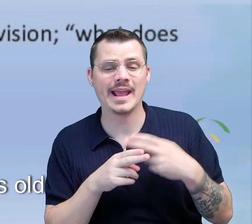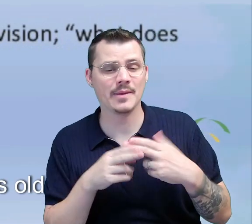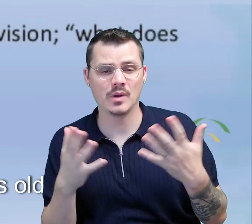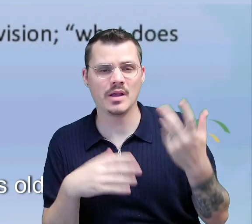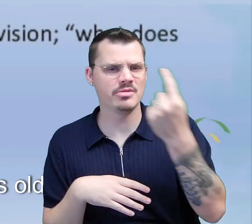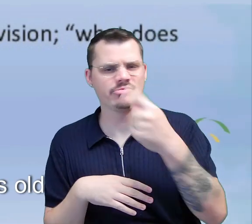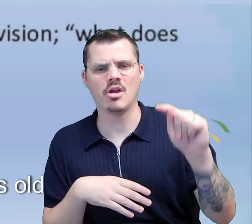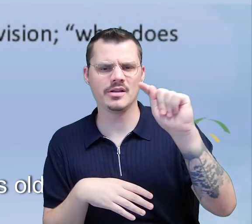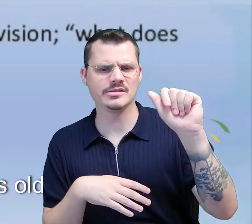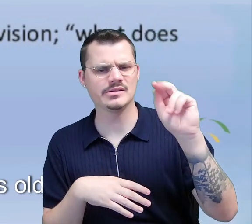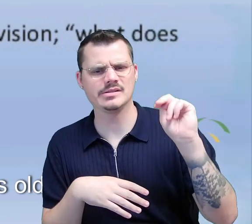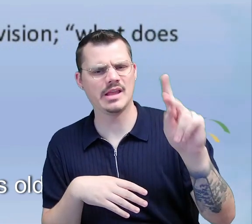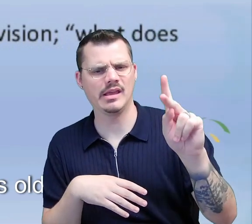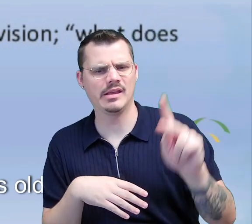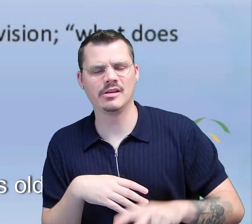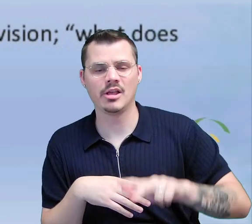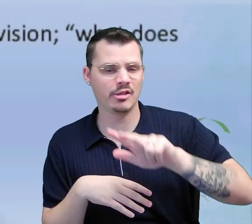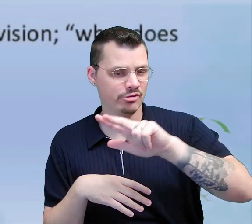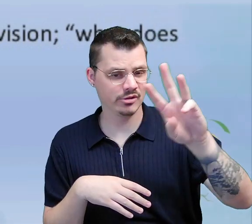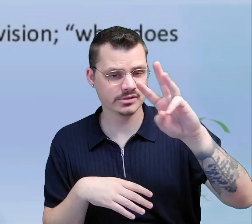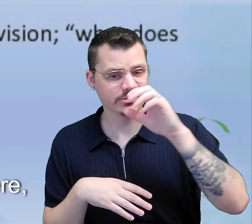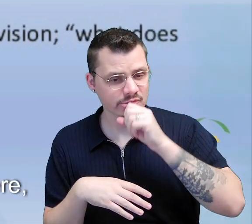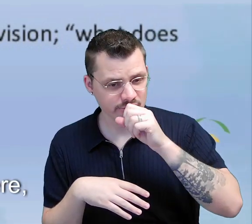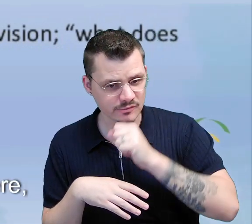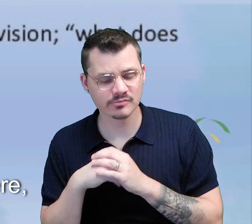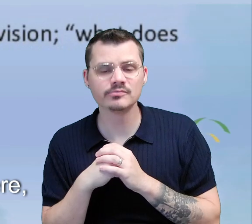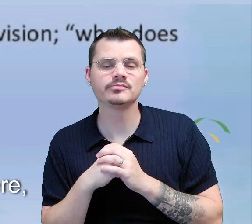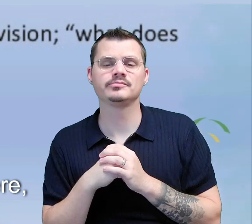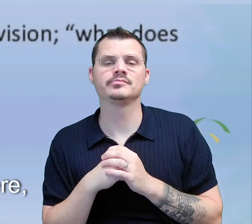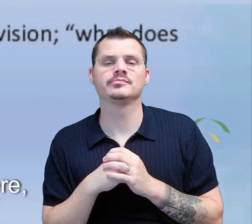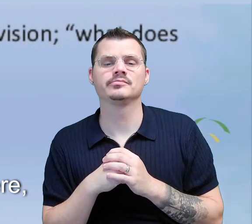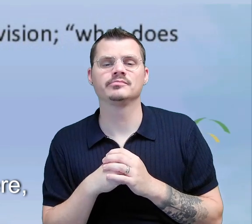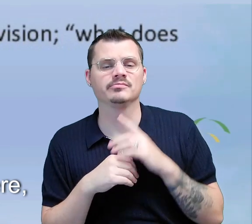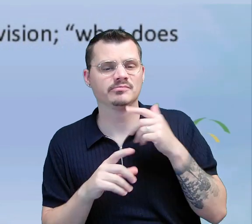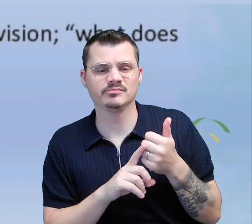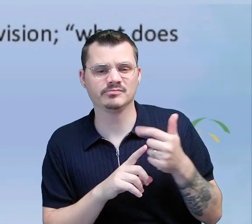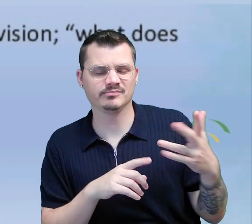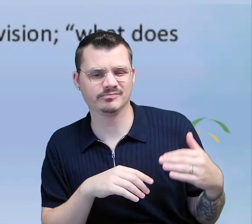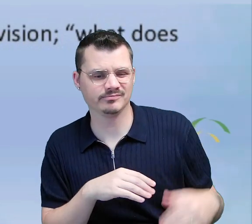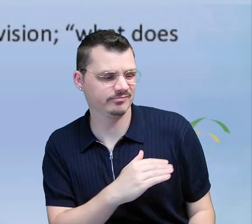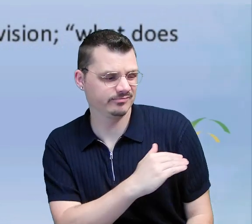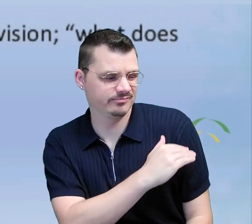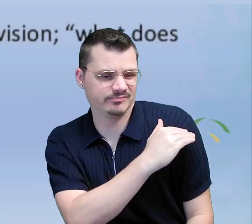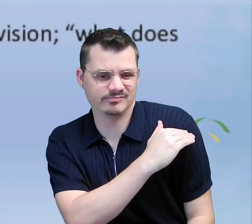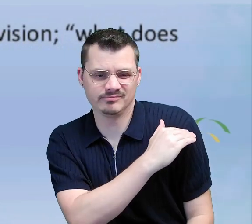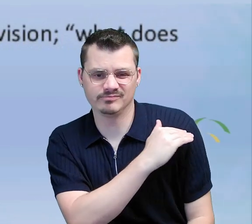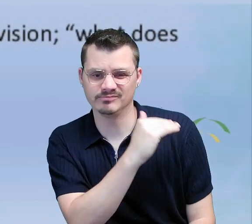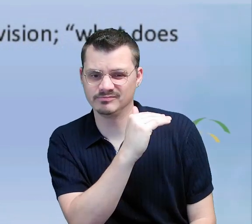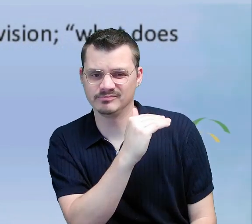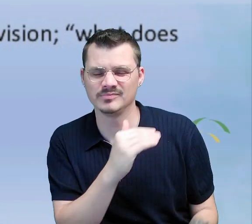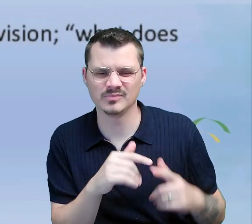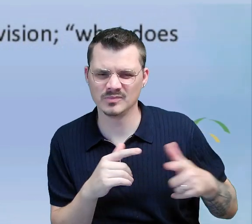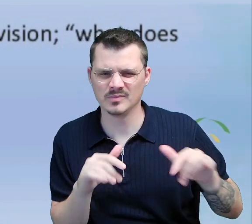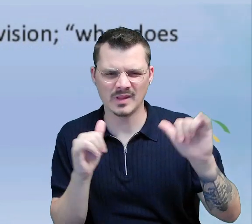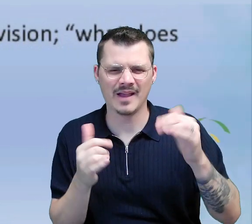was The Tank. 36 years old. She probably comes up to about here, up to my shoulder, and